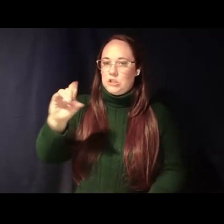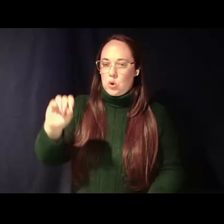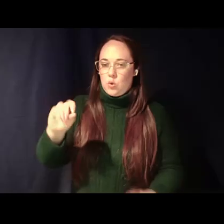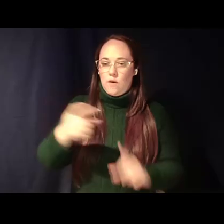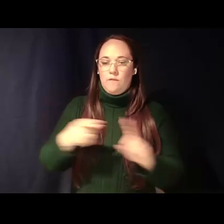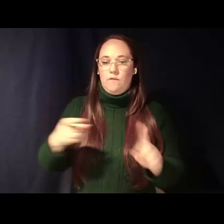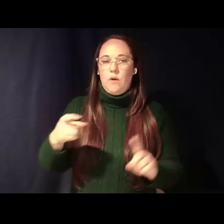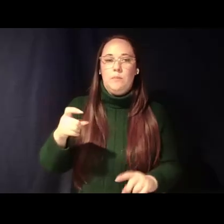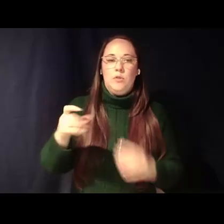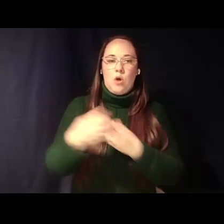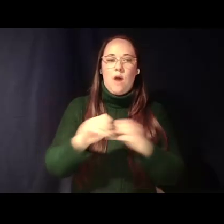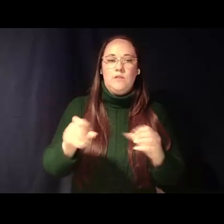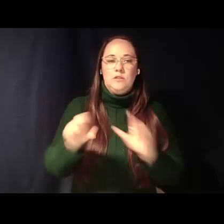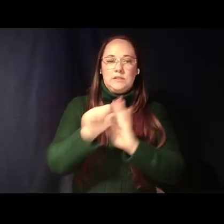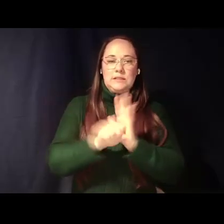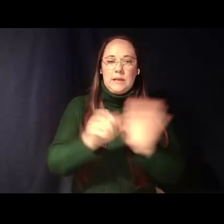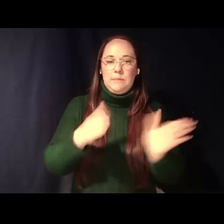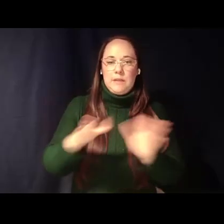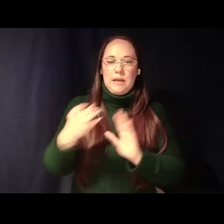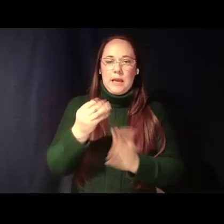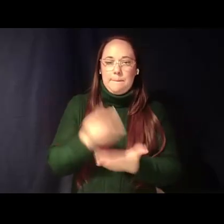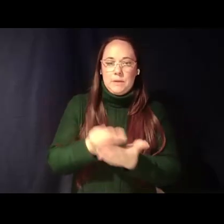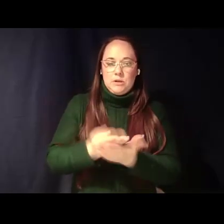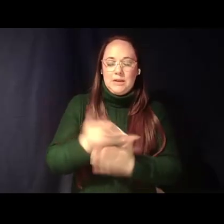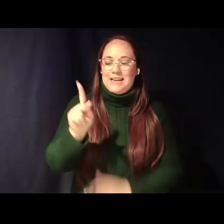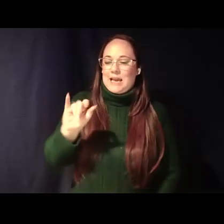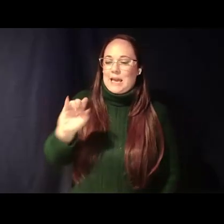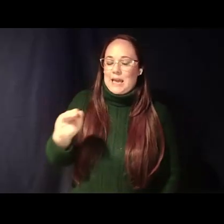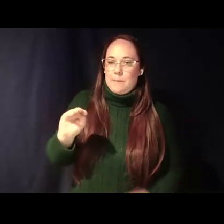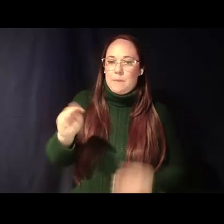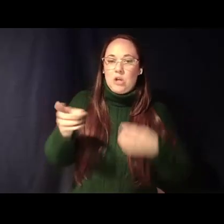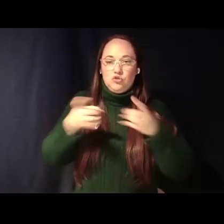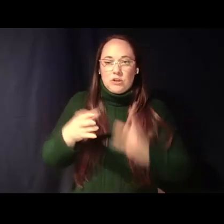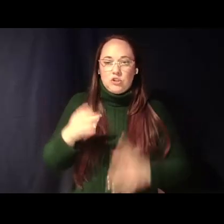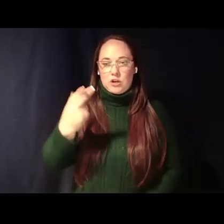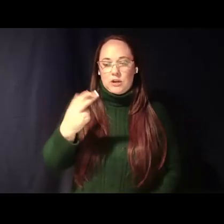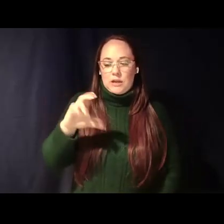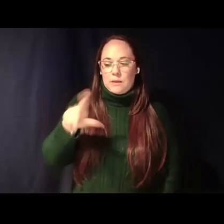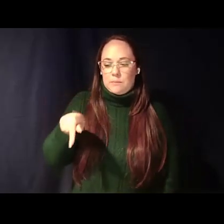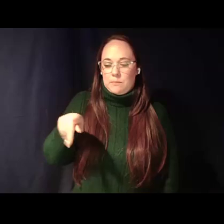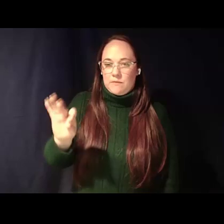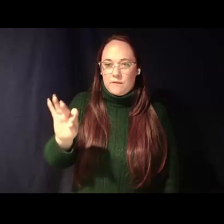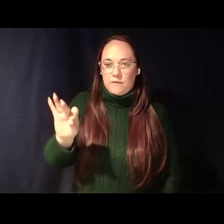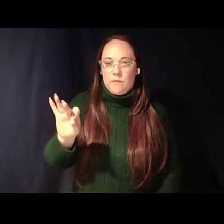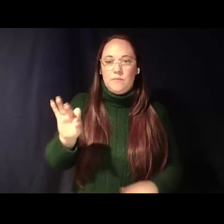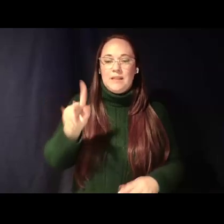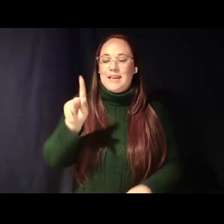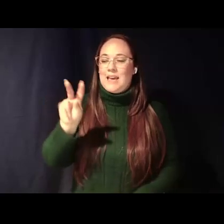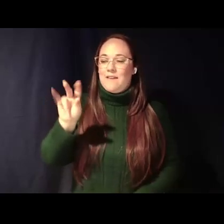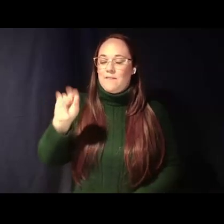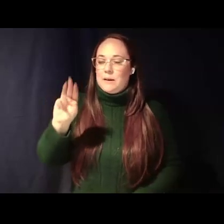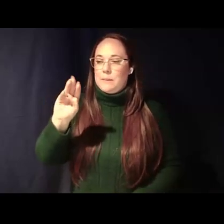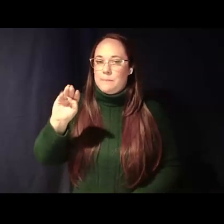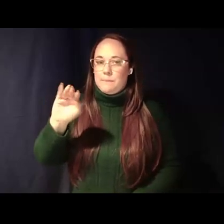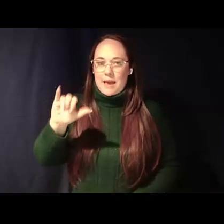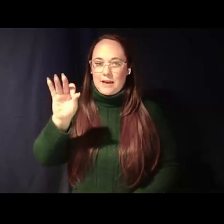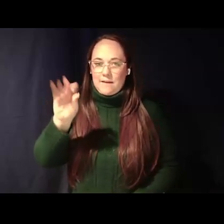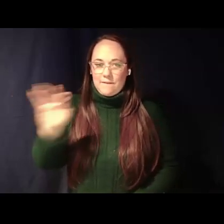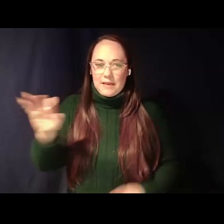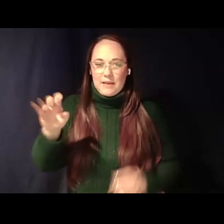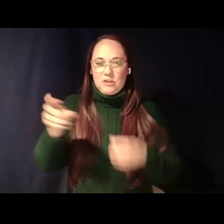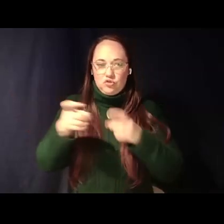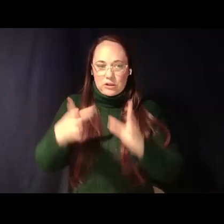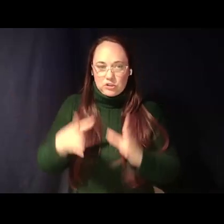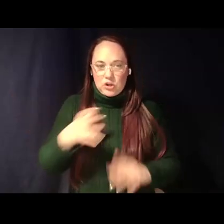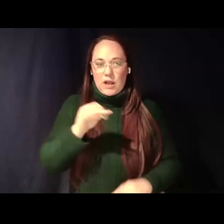and Budgeting, Kim Bimestafer, Director of HCPUF, Kevin McAvee, Managing Director at Manat Health, and Melinda